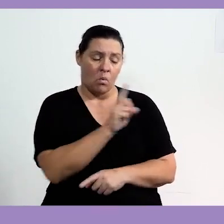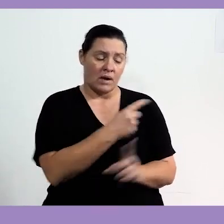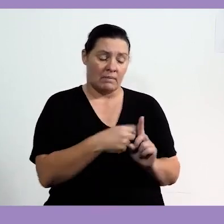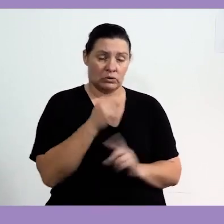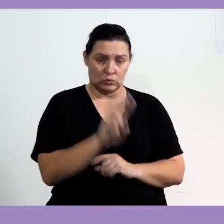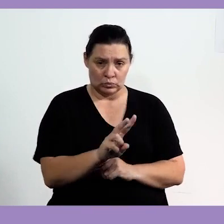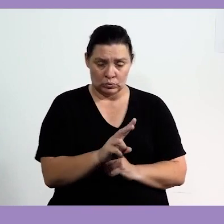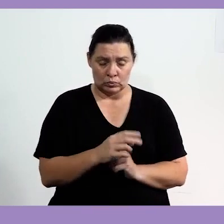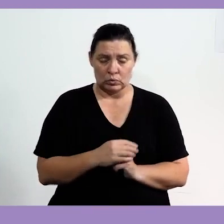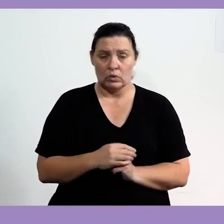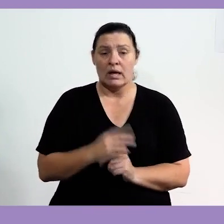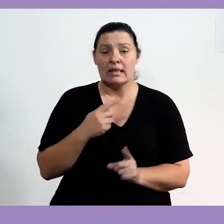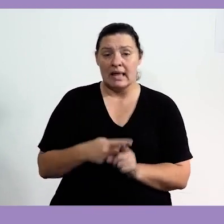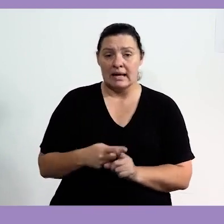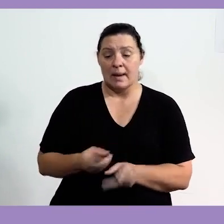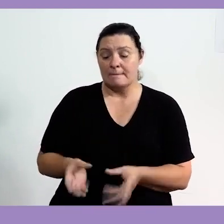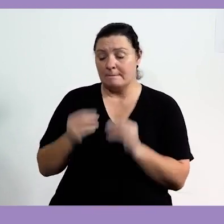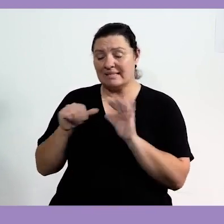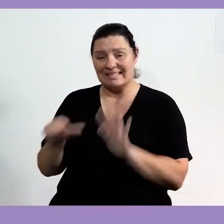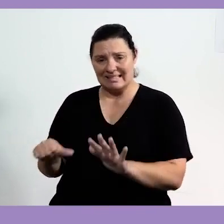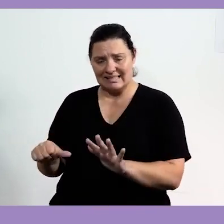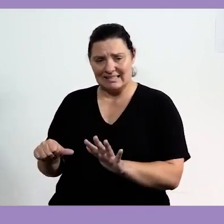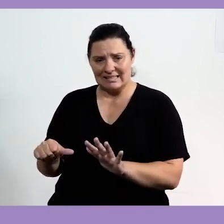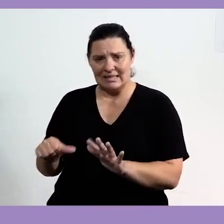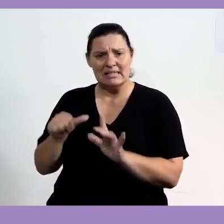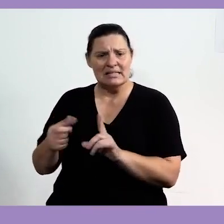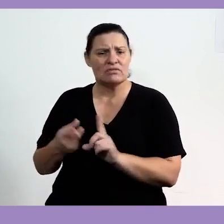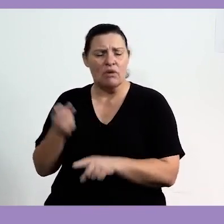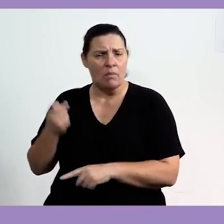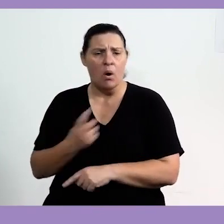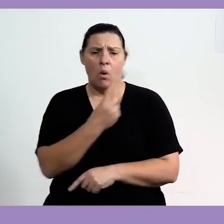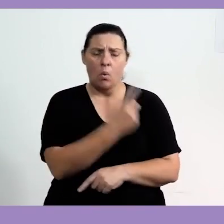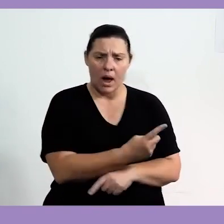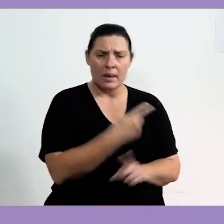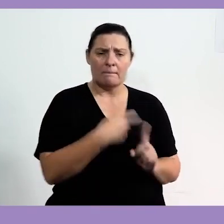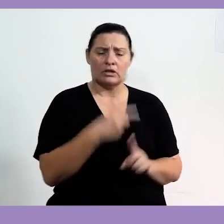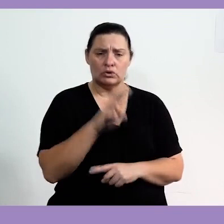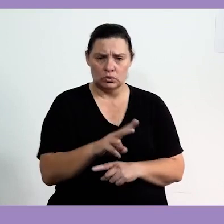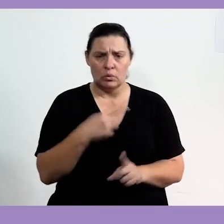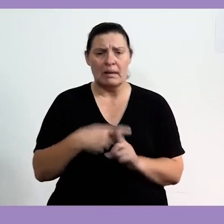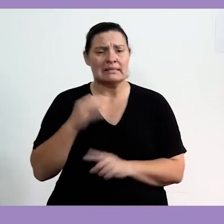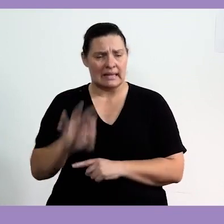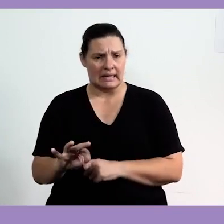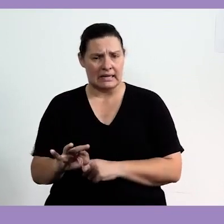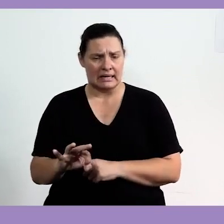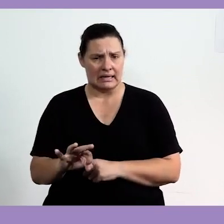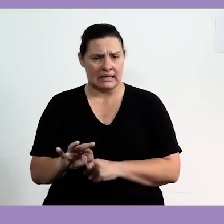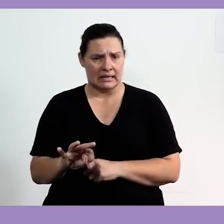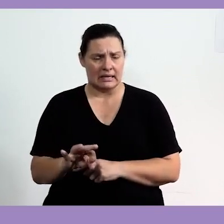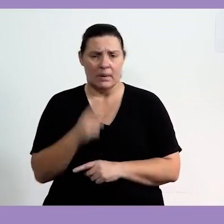from 1 plus 2. And then, when we get to 6, 6 actually comes from 1 plus 2 plus